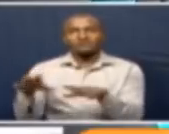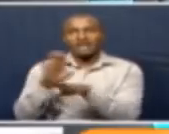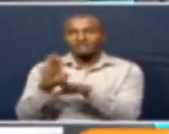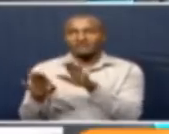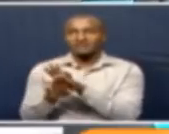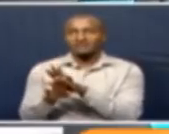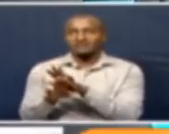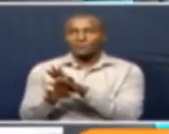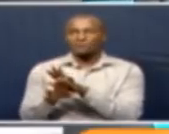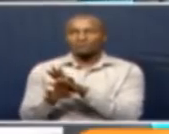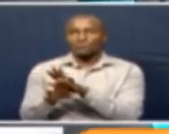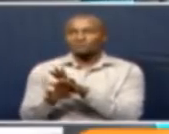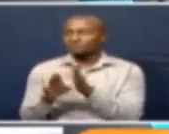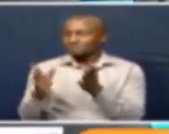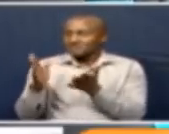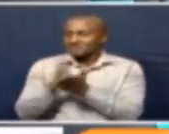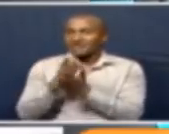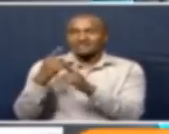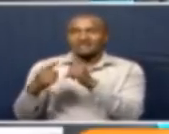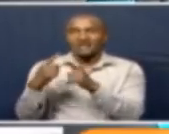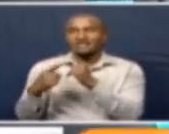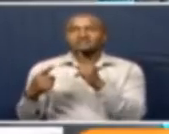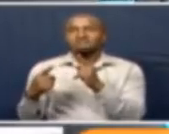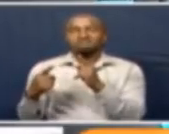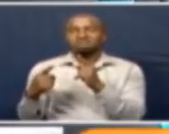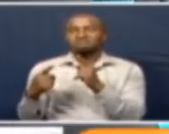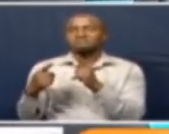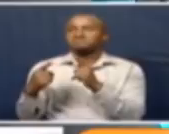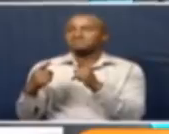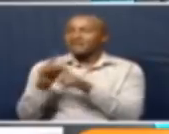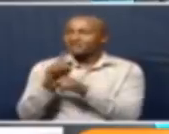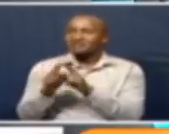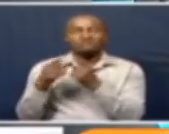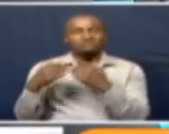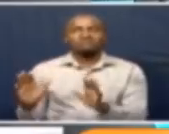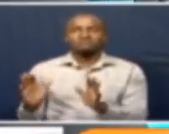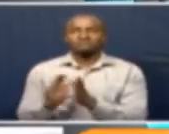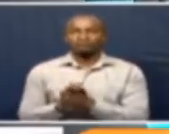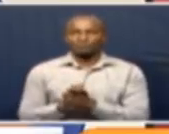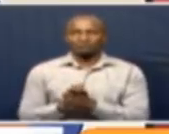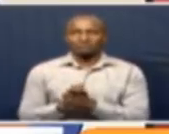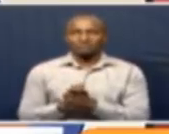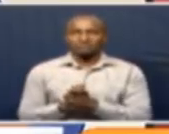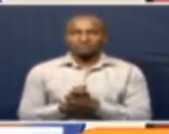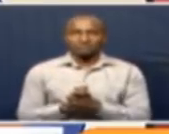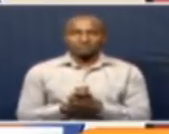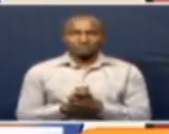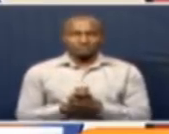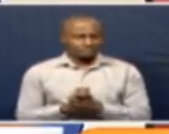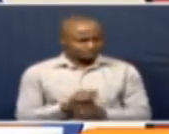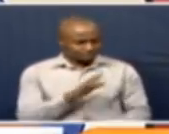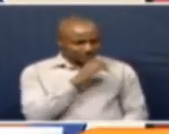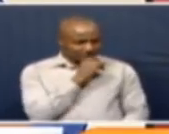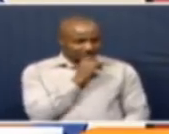get the opportunity to share our talent, to share what we like to do, mm-hmm. because we couldn't exchange sexual favors. Okay, to you, Sheila, before I get to